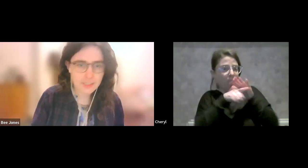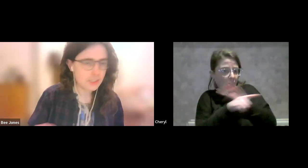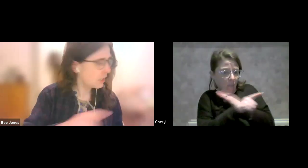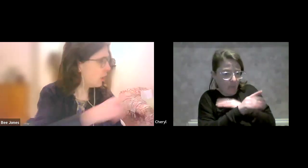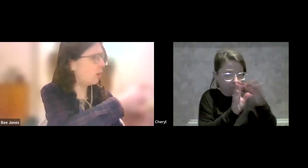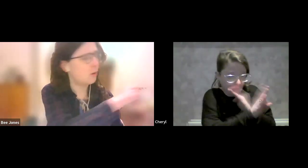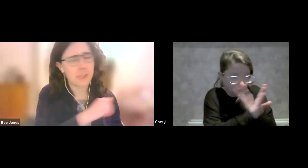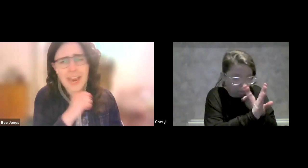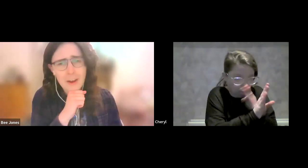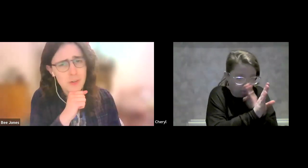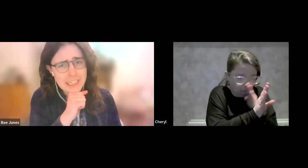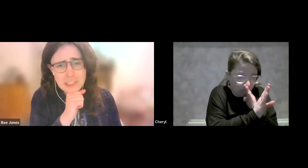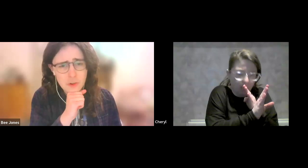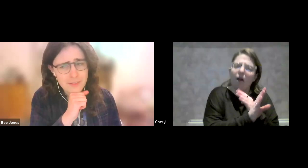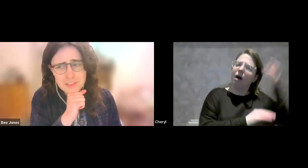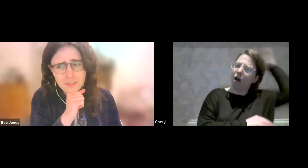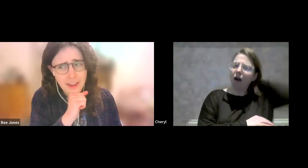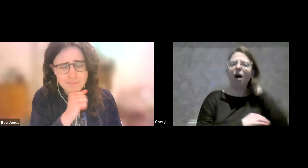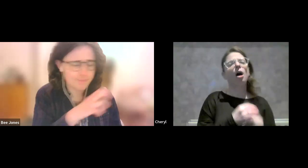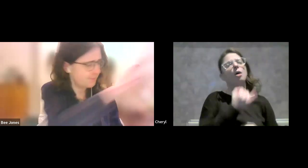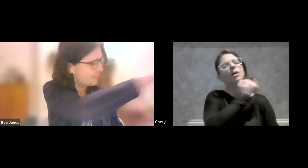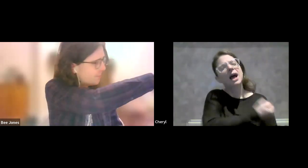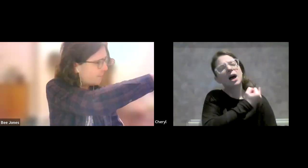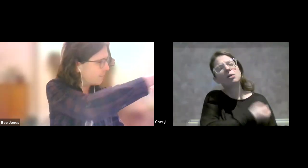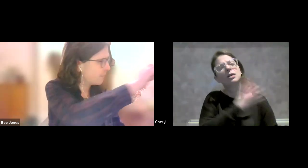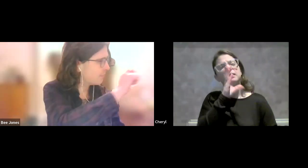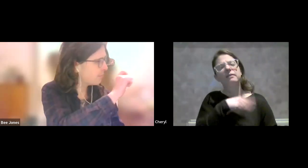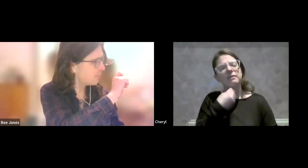hide. Oh, cowardly trans femme.